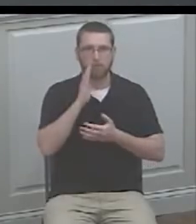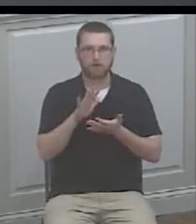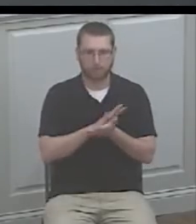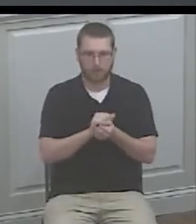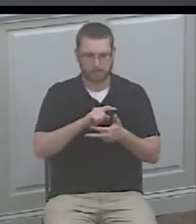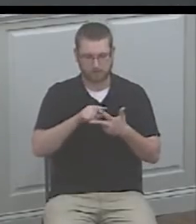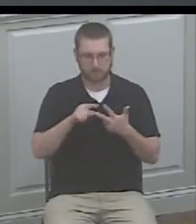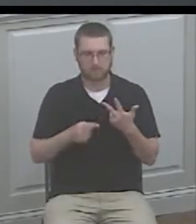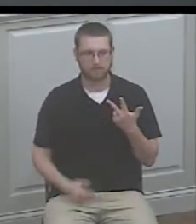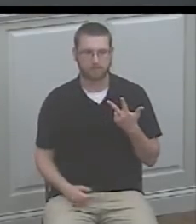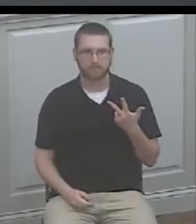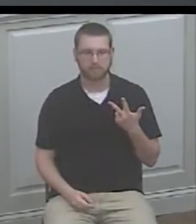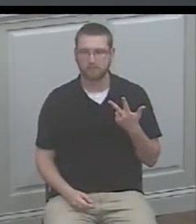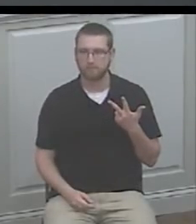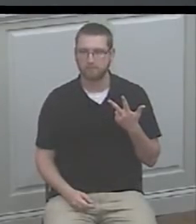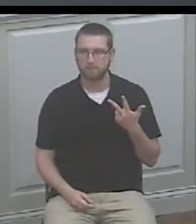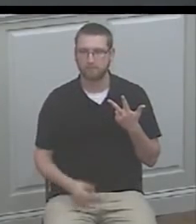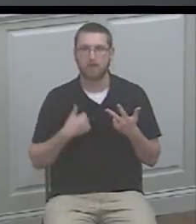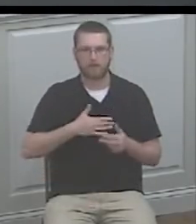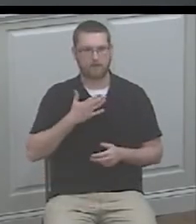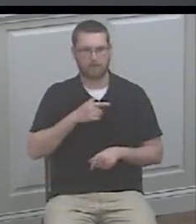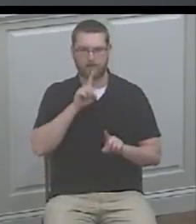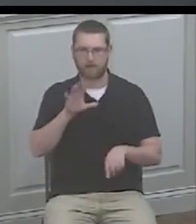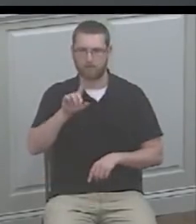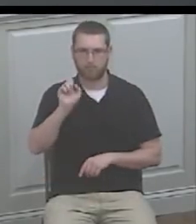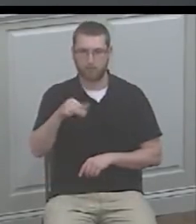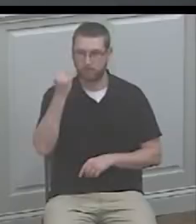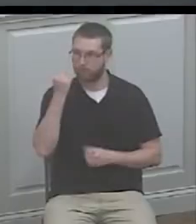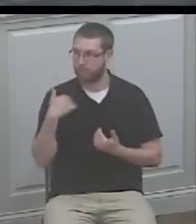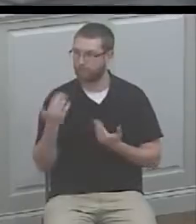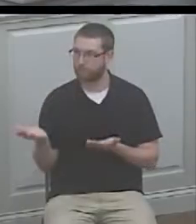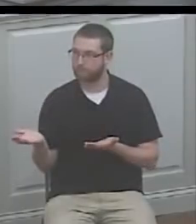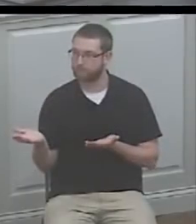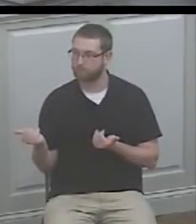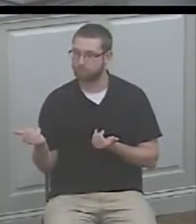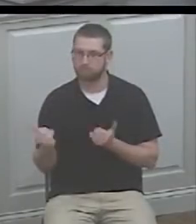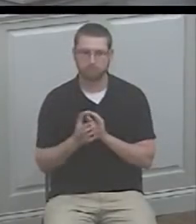not. And I'll be glad to answer any questions you might have.